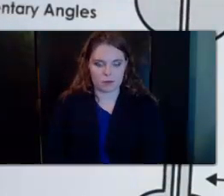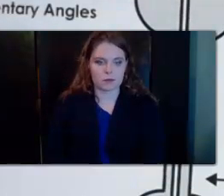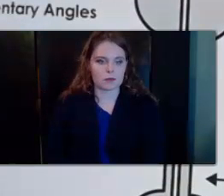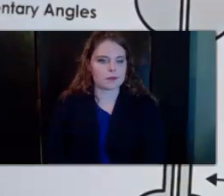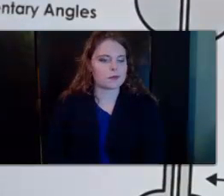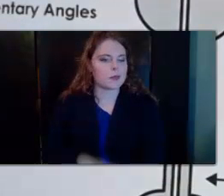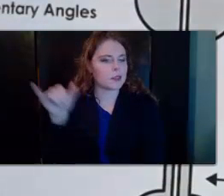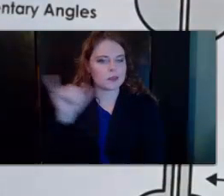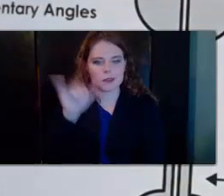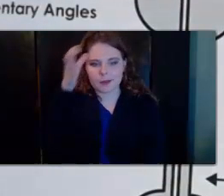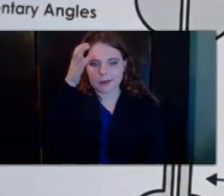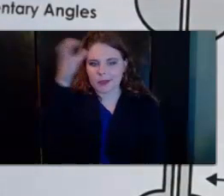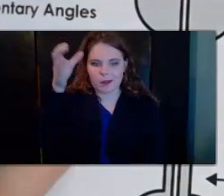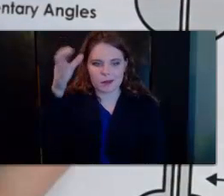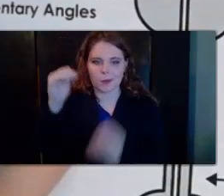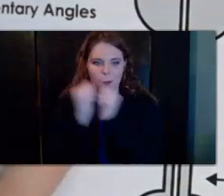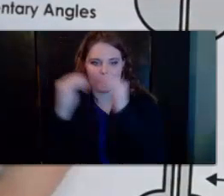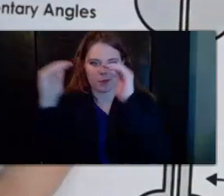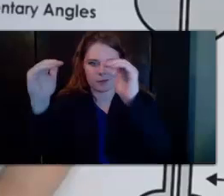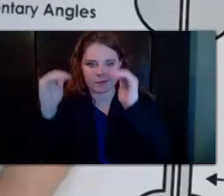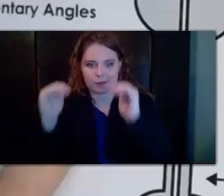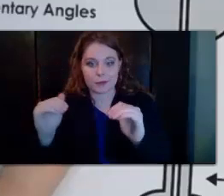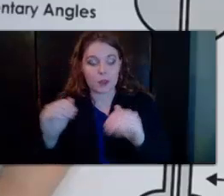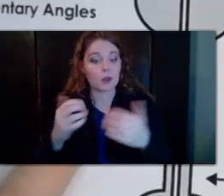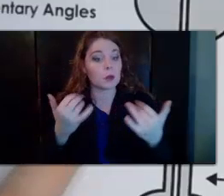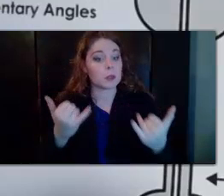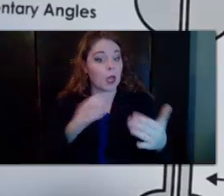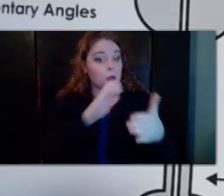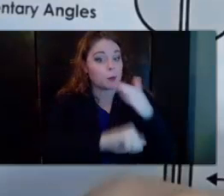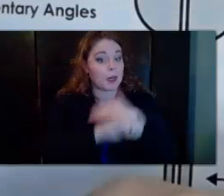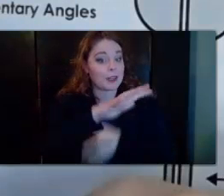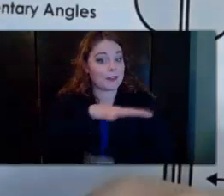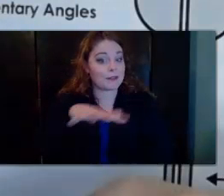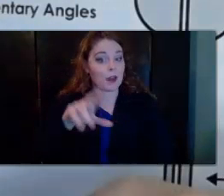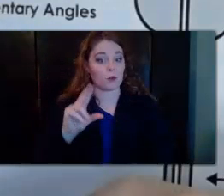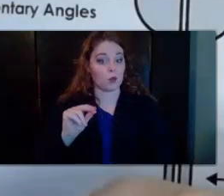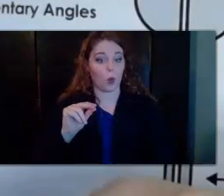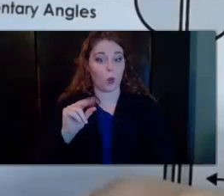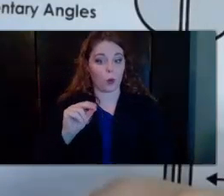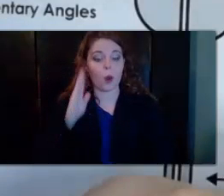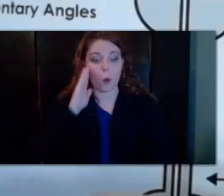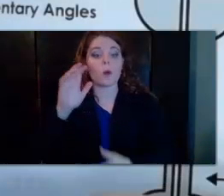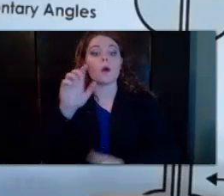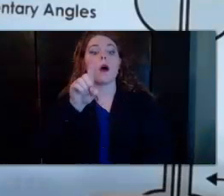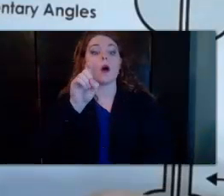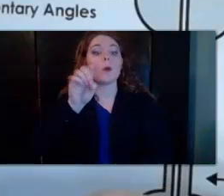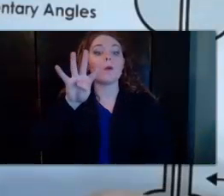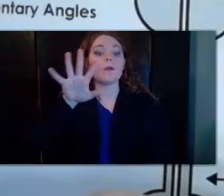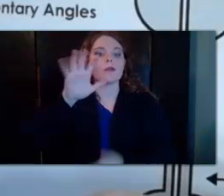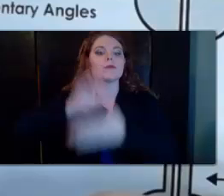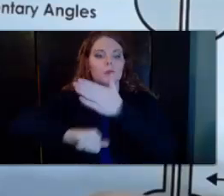Same one step for solving, though. Instead of subtracting 55, we will subtract 145 from both